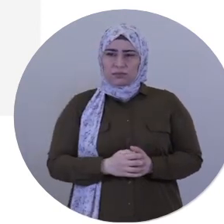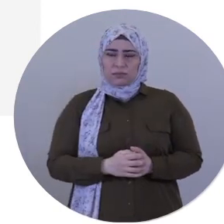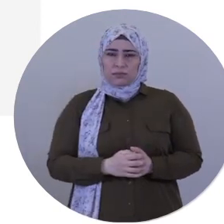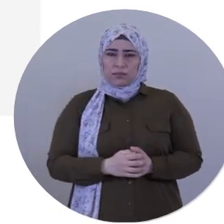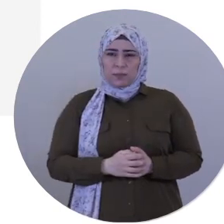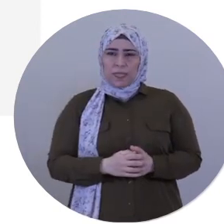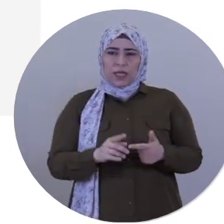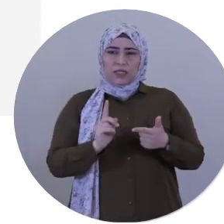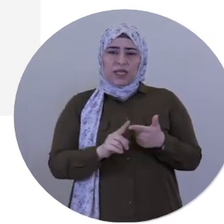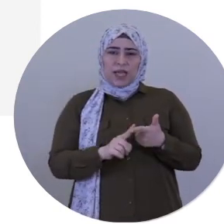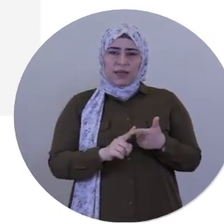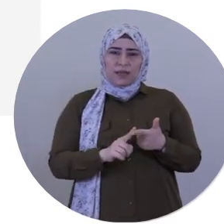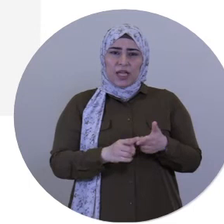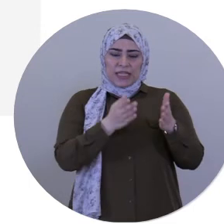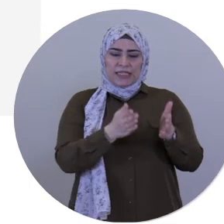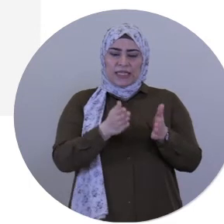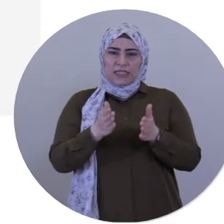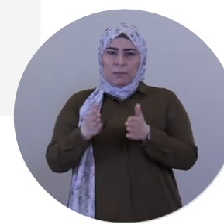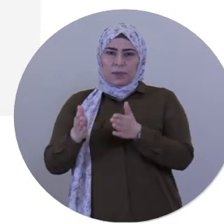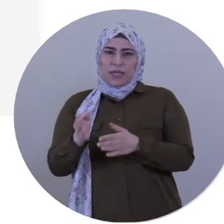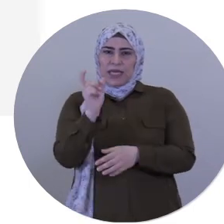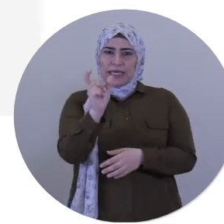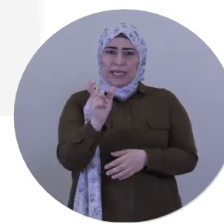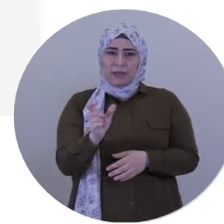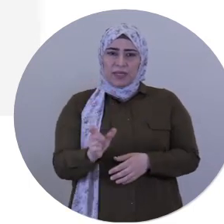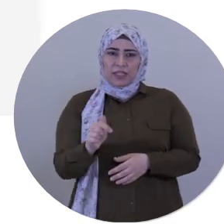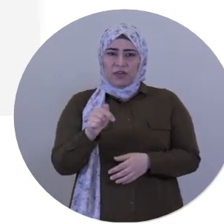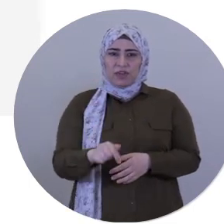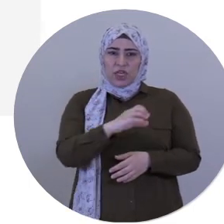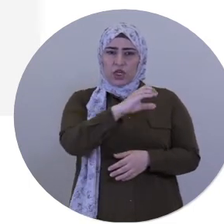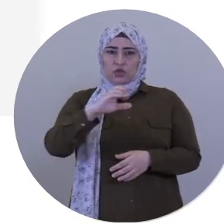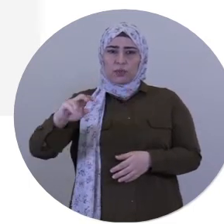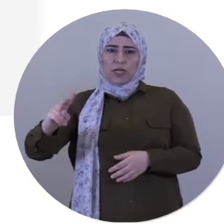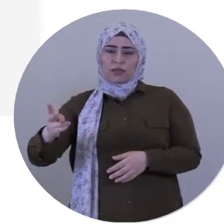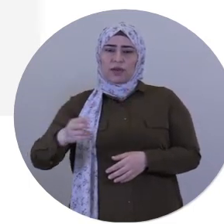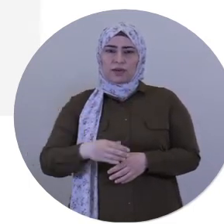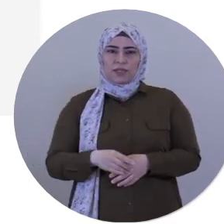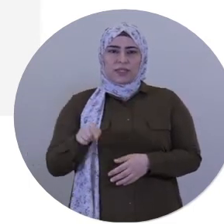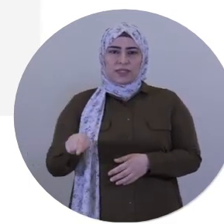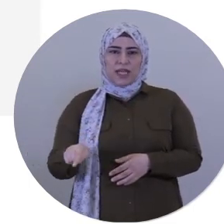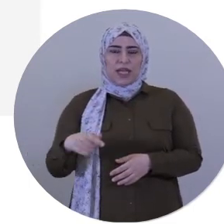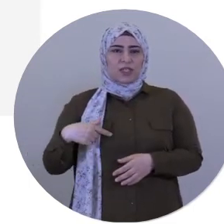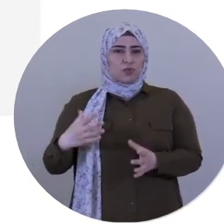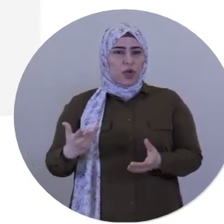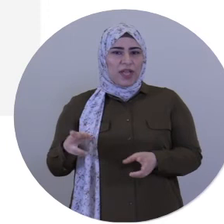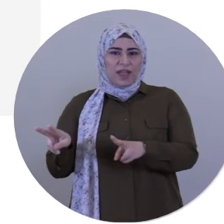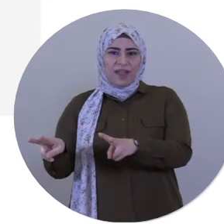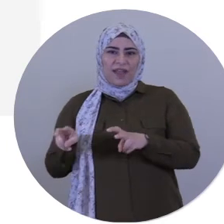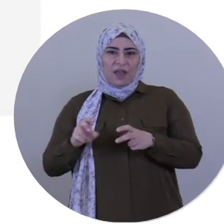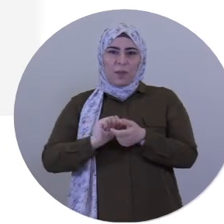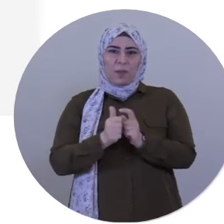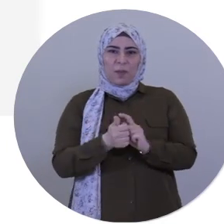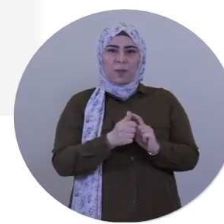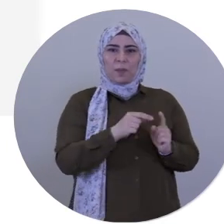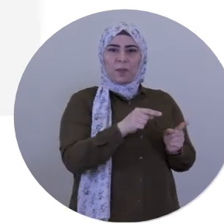For example, we call this hibernation. This is called hibernation. This is